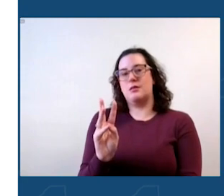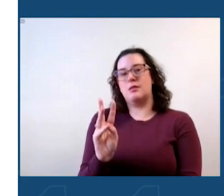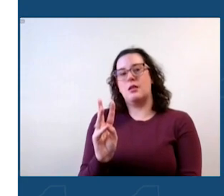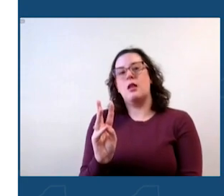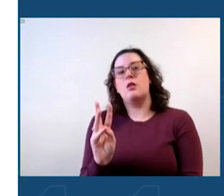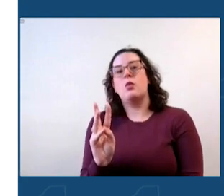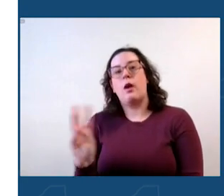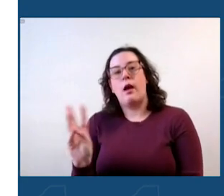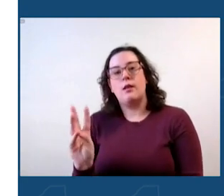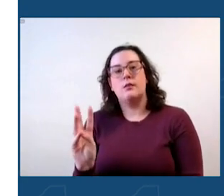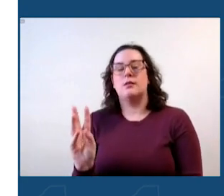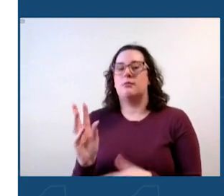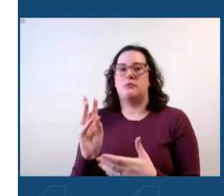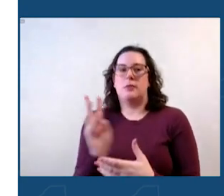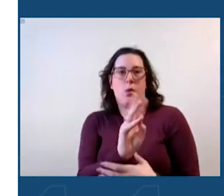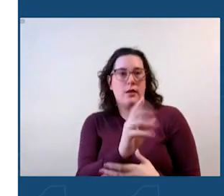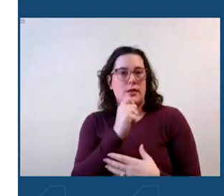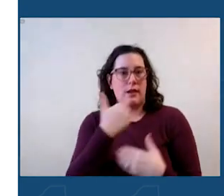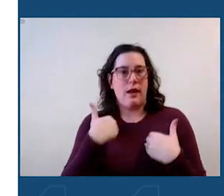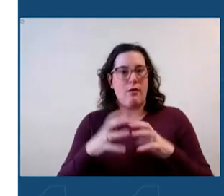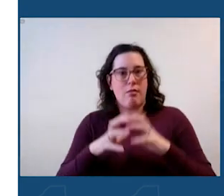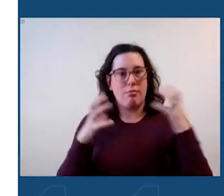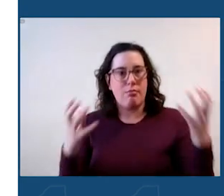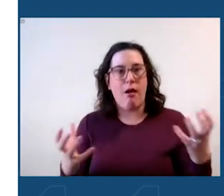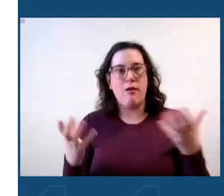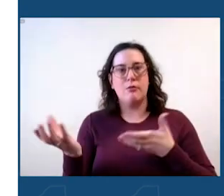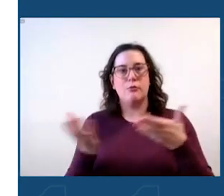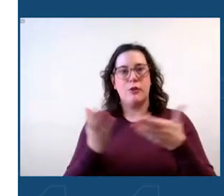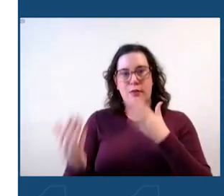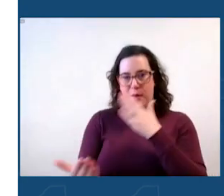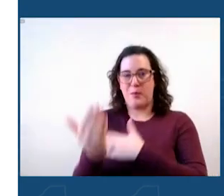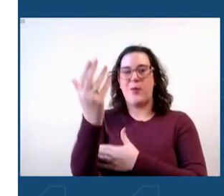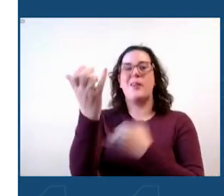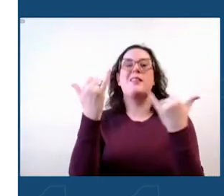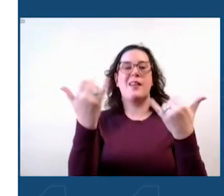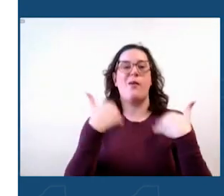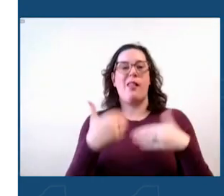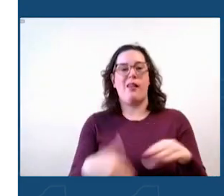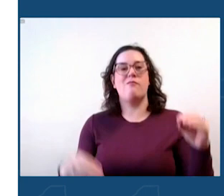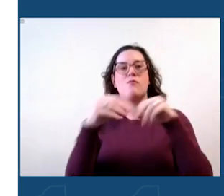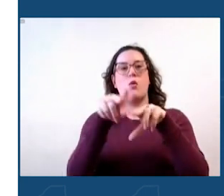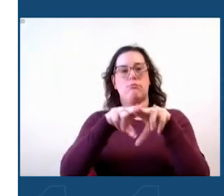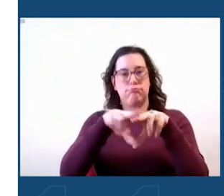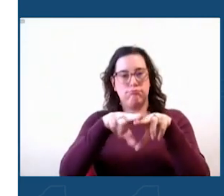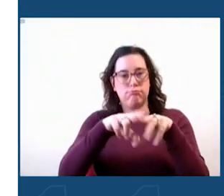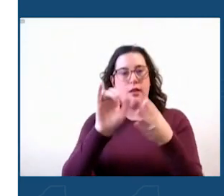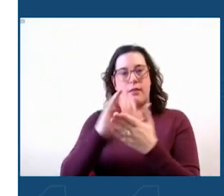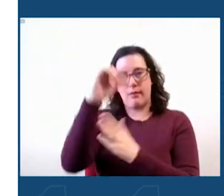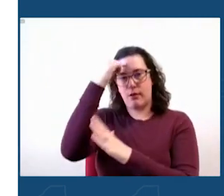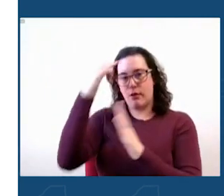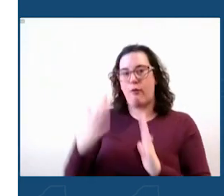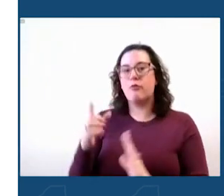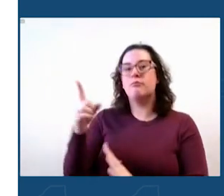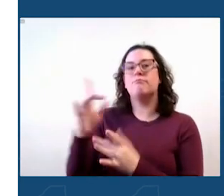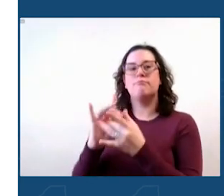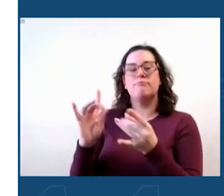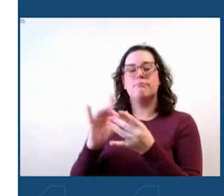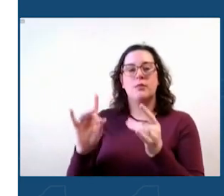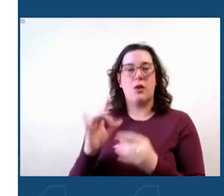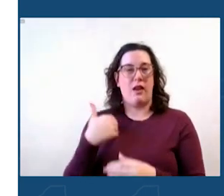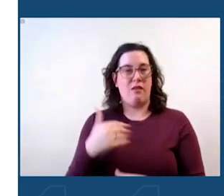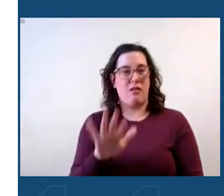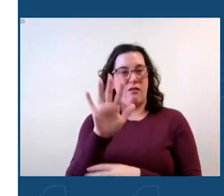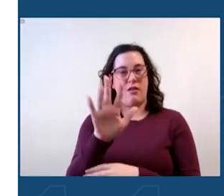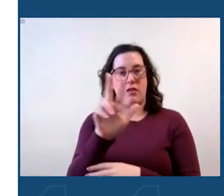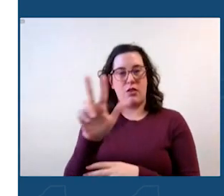much service coming out in the morning will have a lot more service. And that's what Governor Hochul was talking about when she talked about those 53 additional